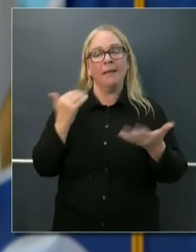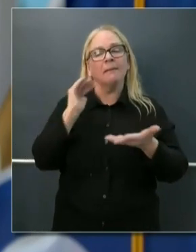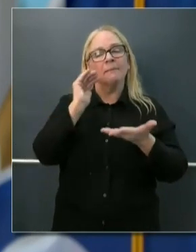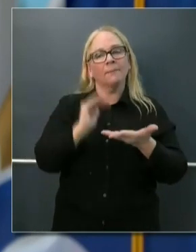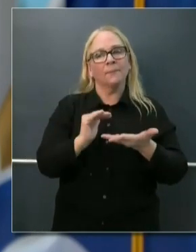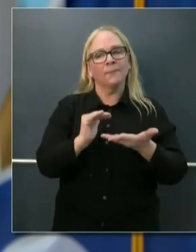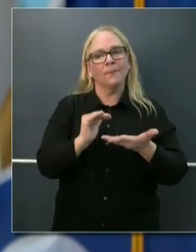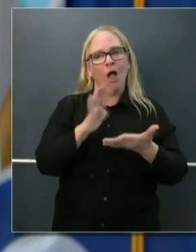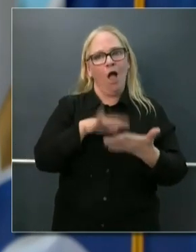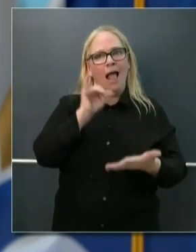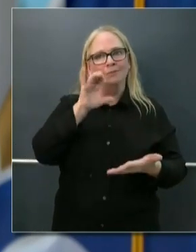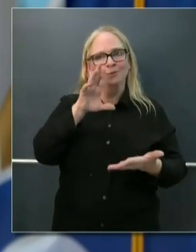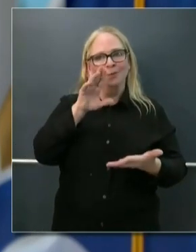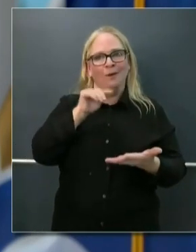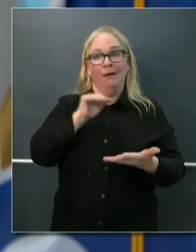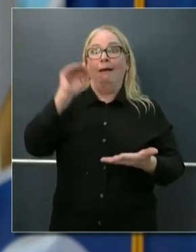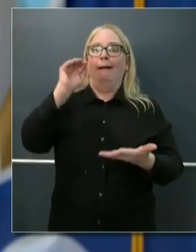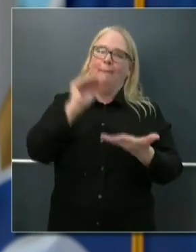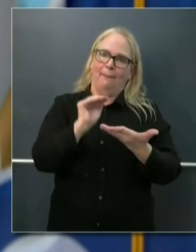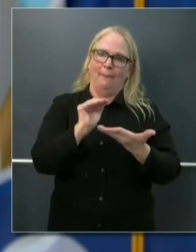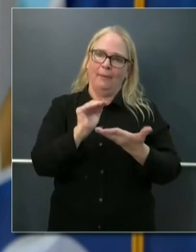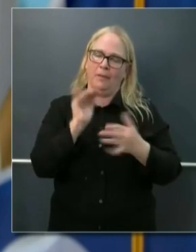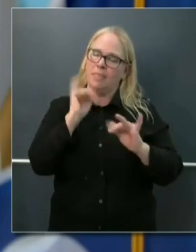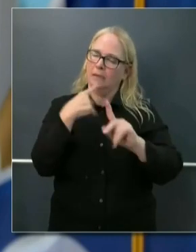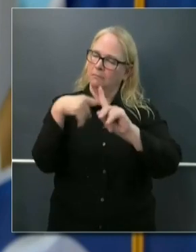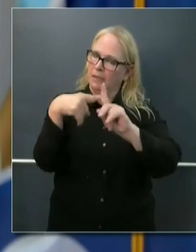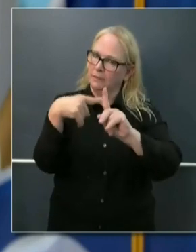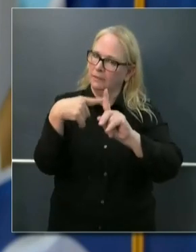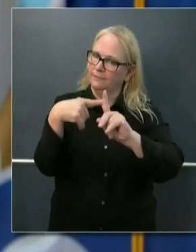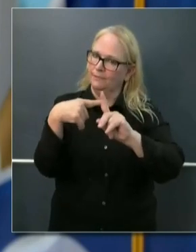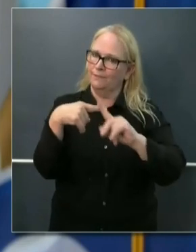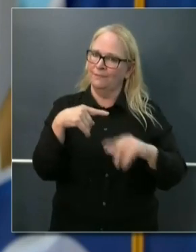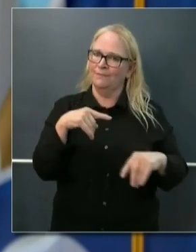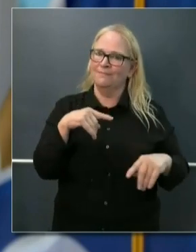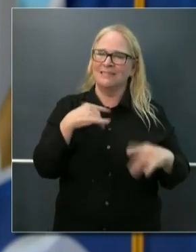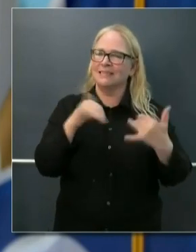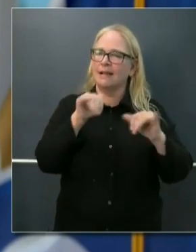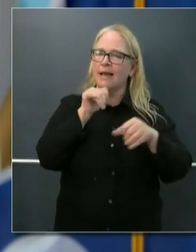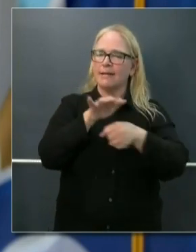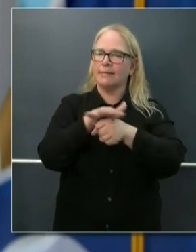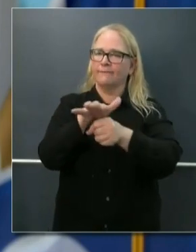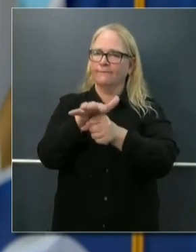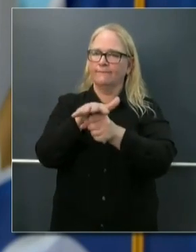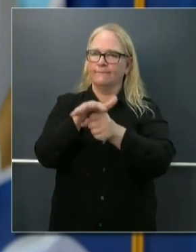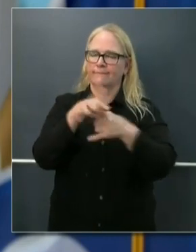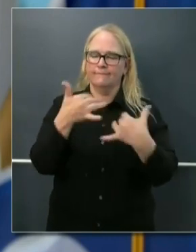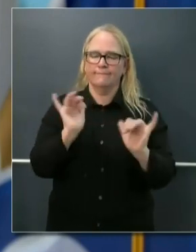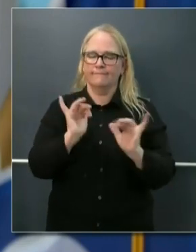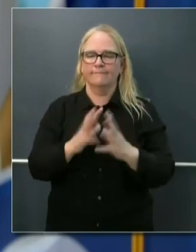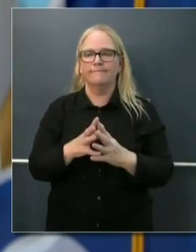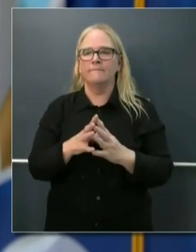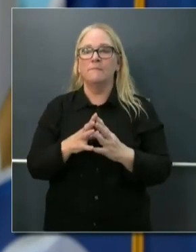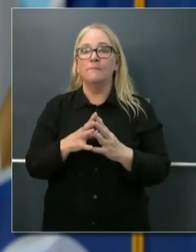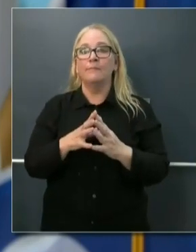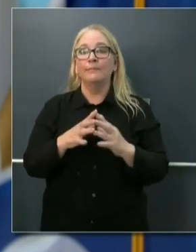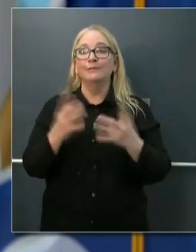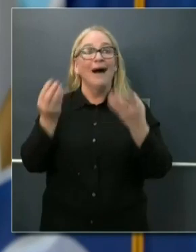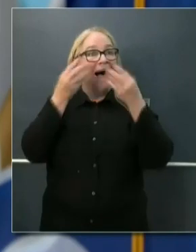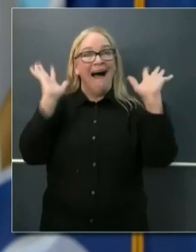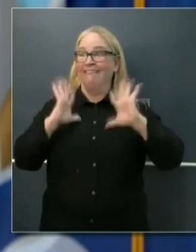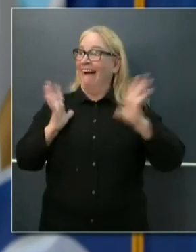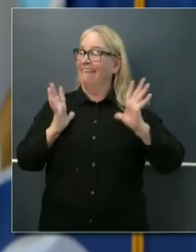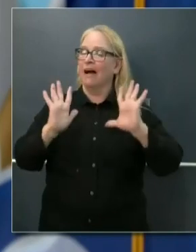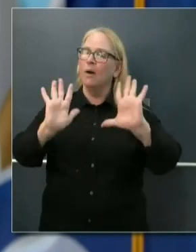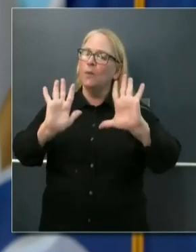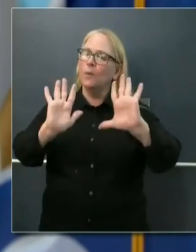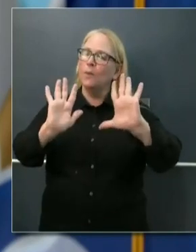encouraging signs, but we're not by any stretch of the imagination in a position to say that those 6 indicators to